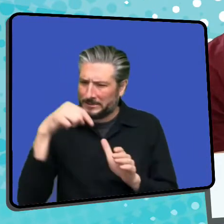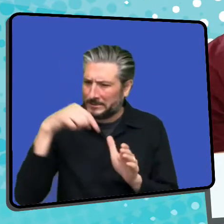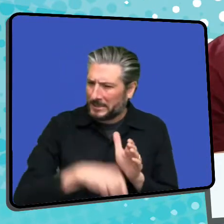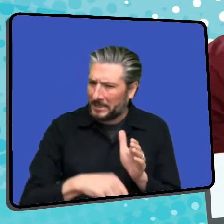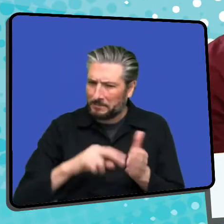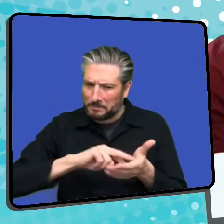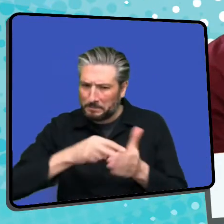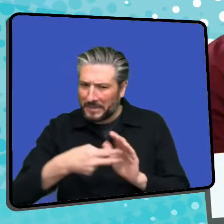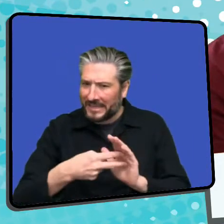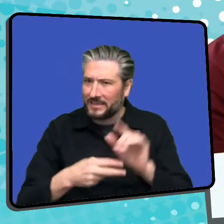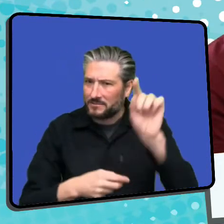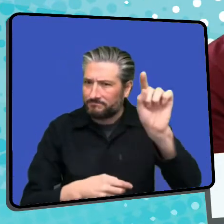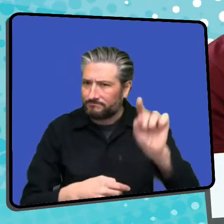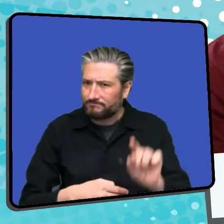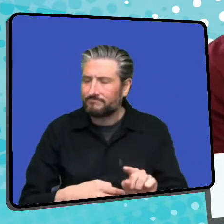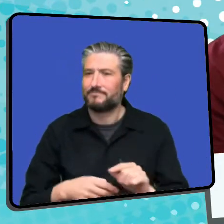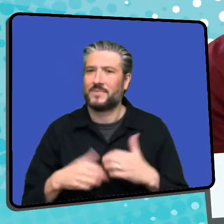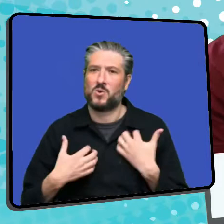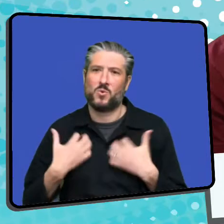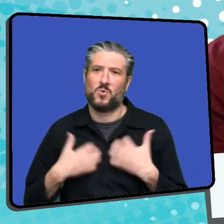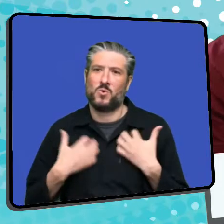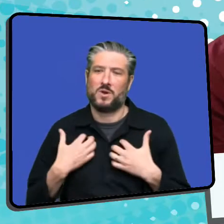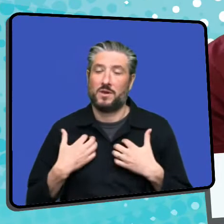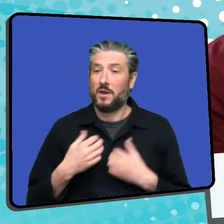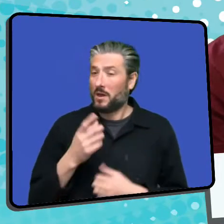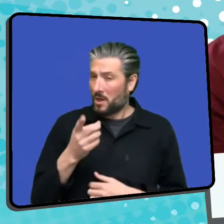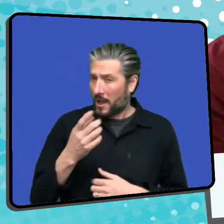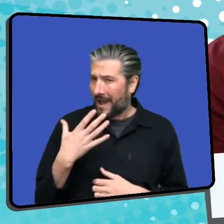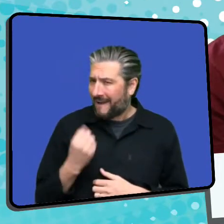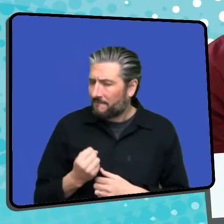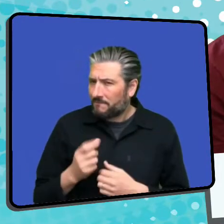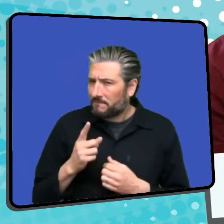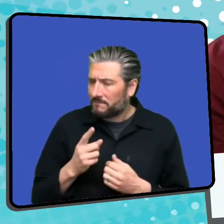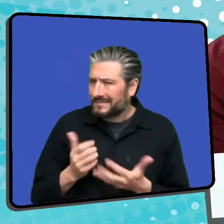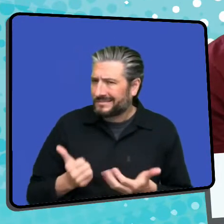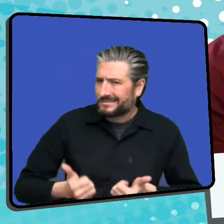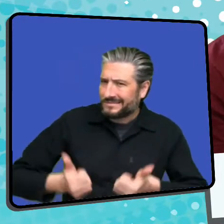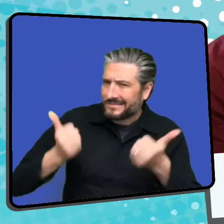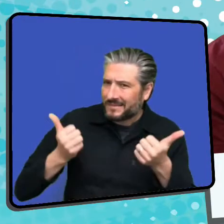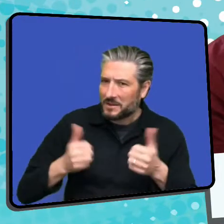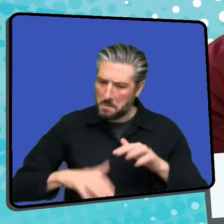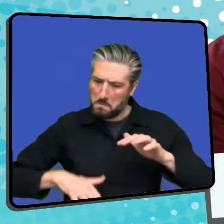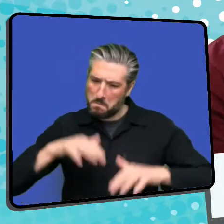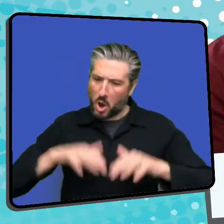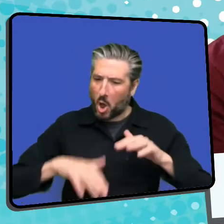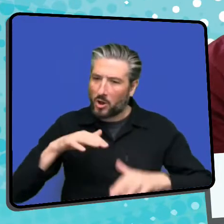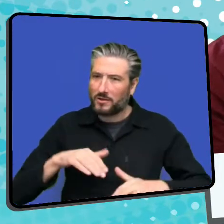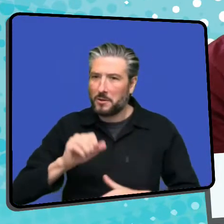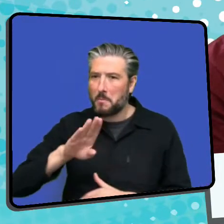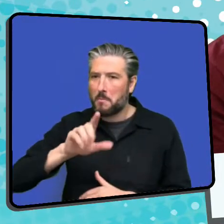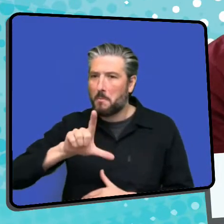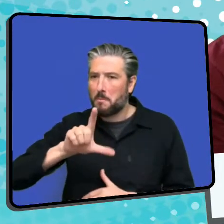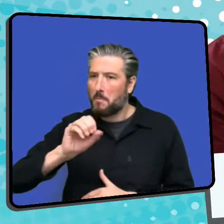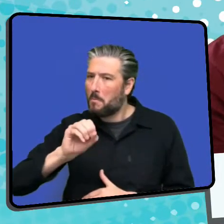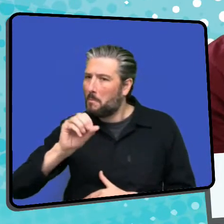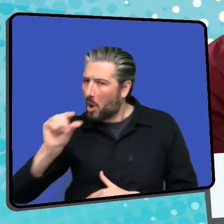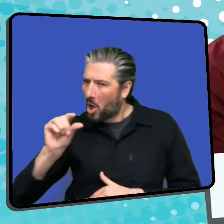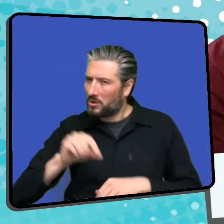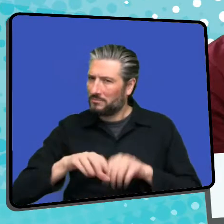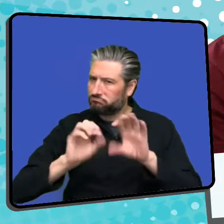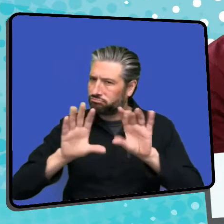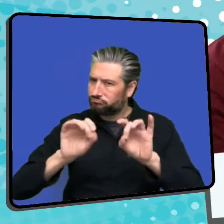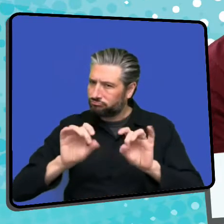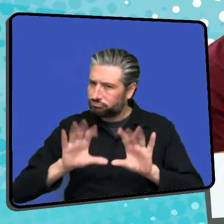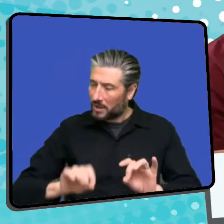really interesting. And you have a great blog, right? Can you tell us what the URL is for your blog so people can go and